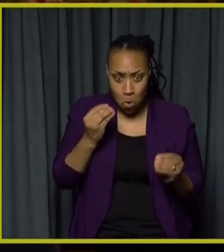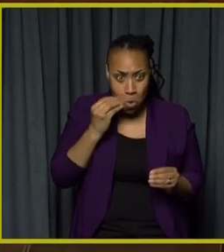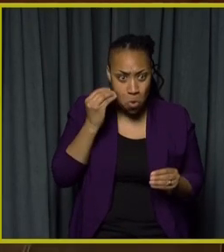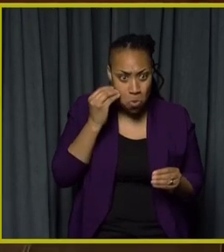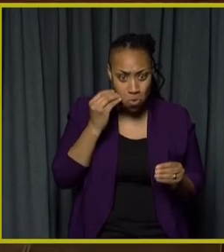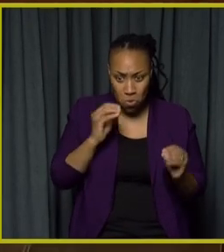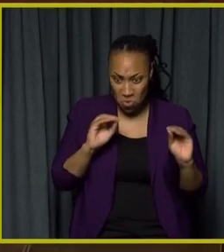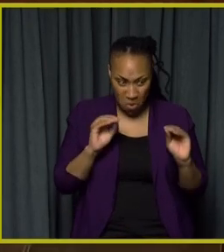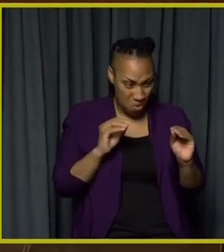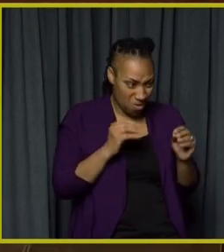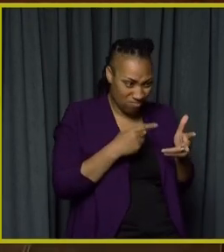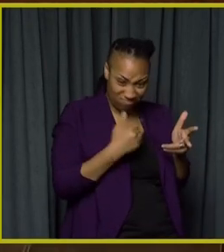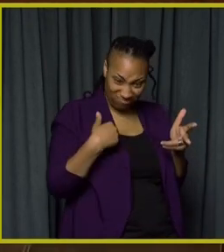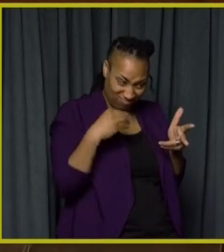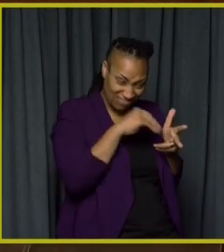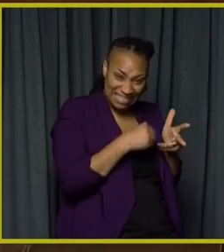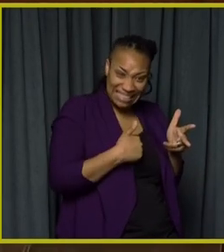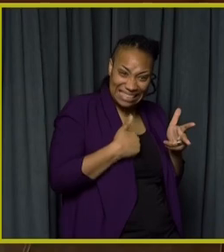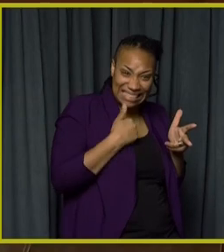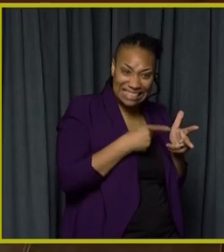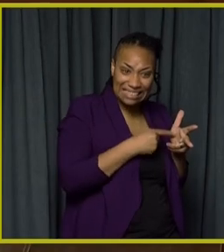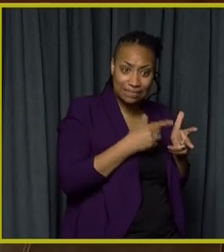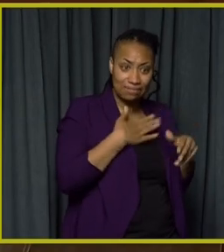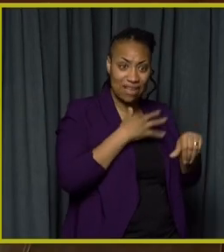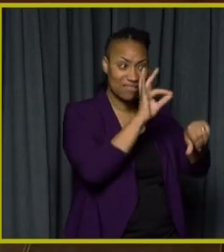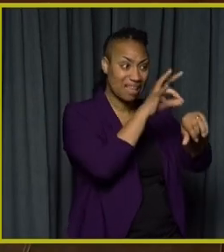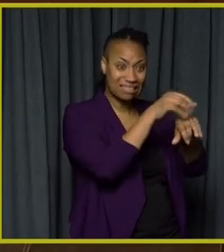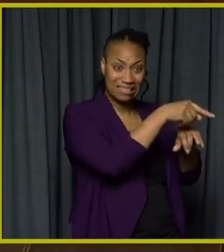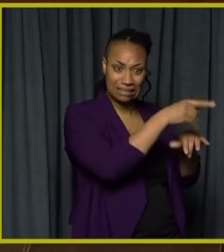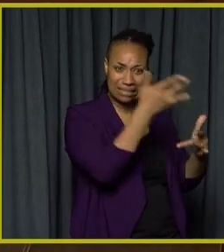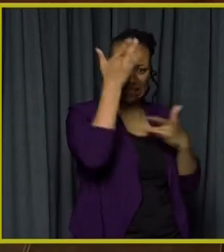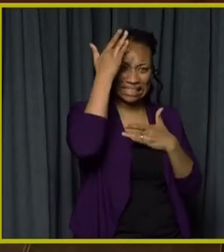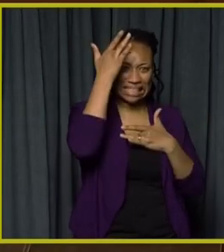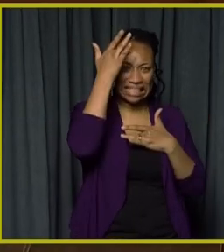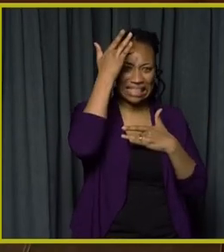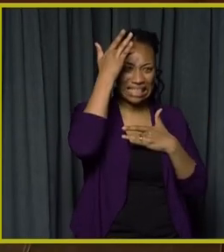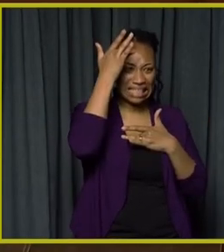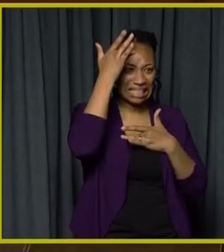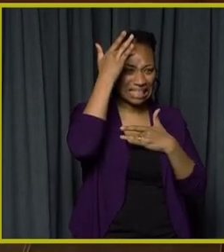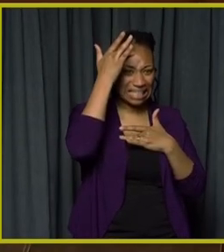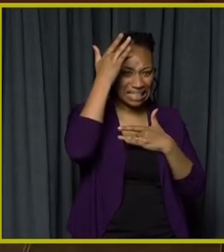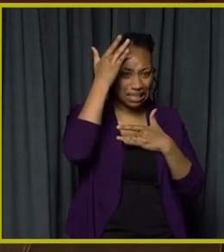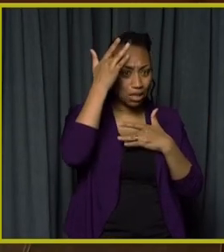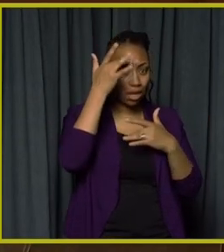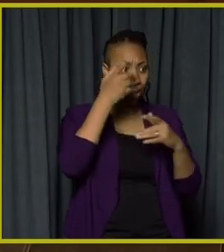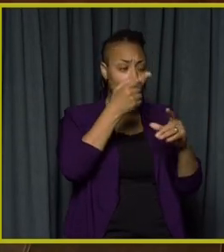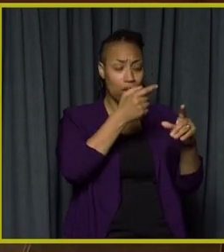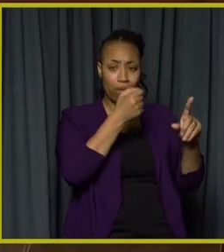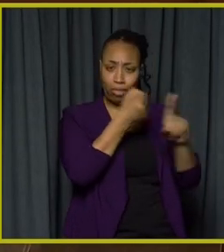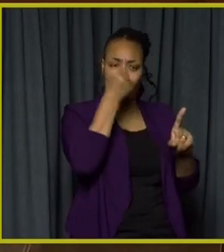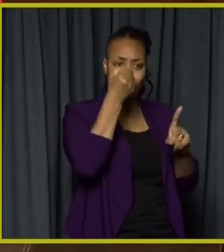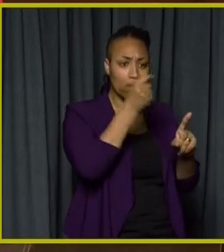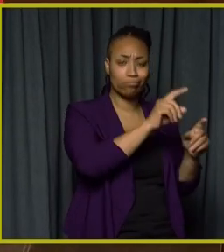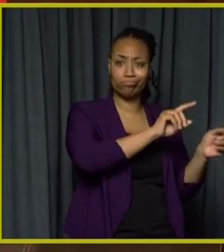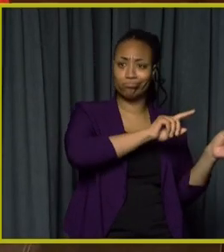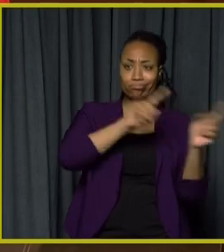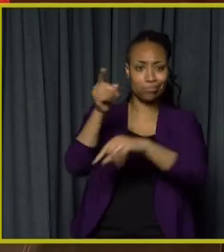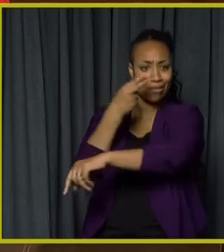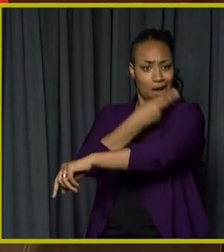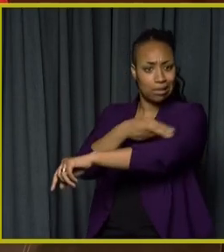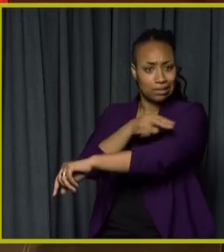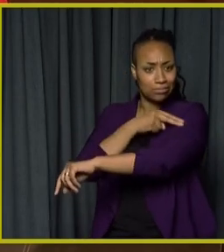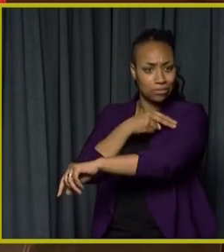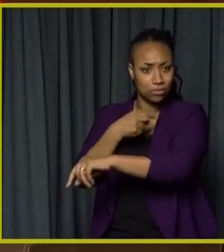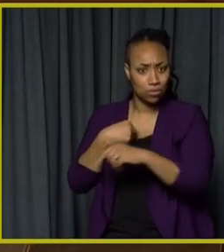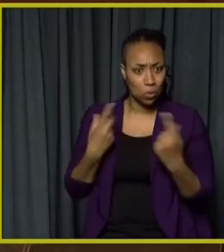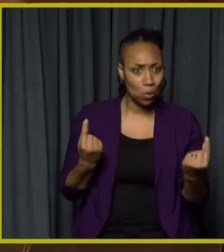Mo got sick earlier this year, just this year, and she was in and out of the hospital, our employers didn't care if we became homeless